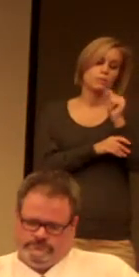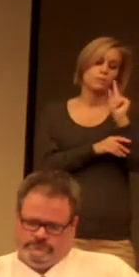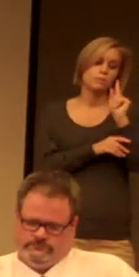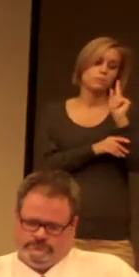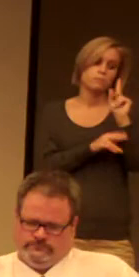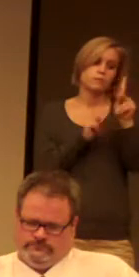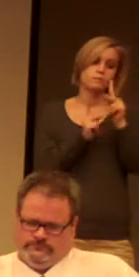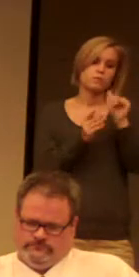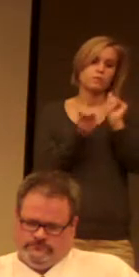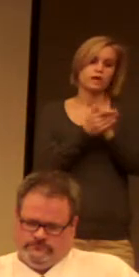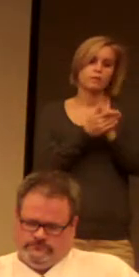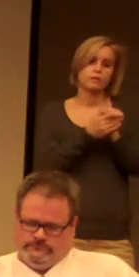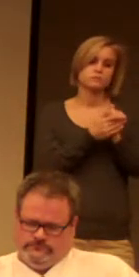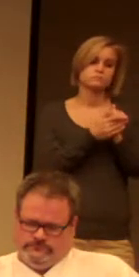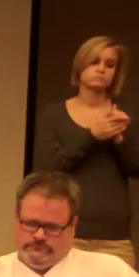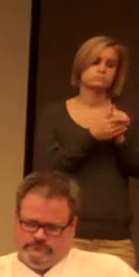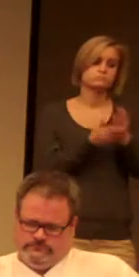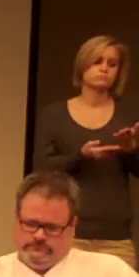reinterred there.